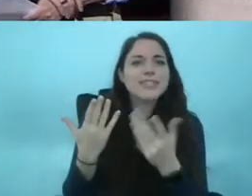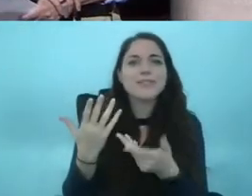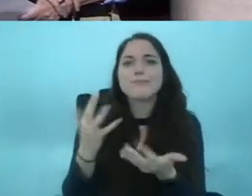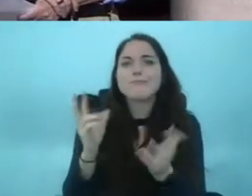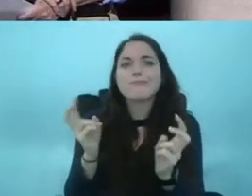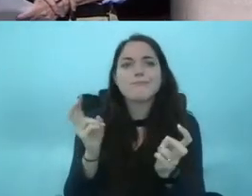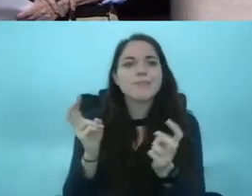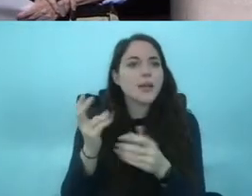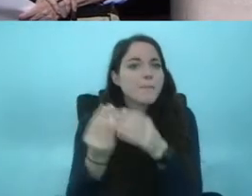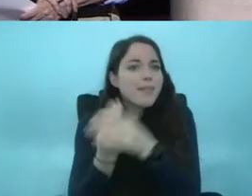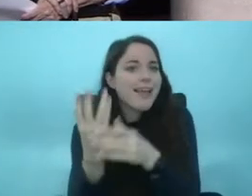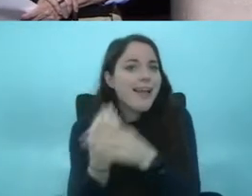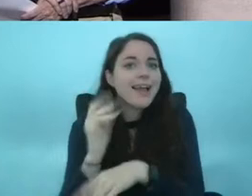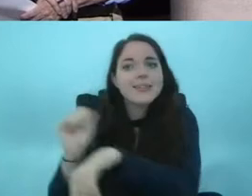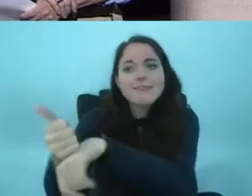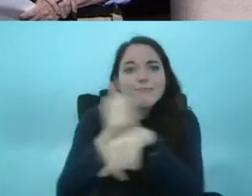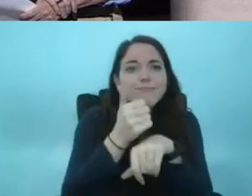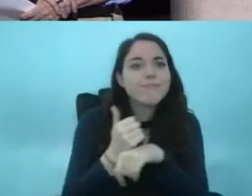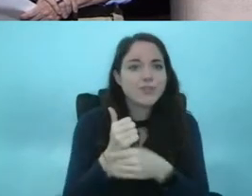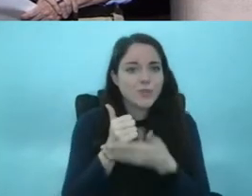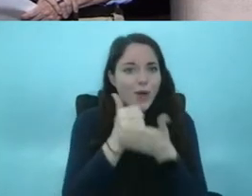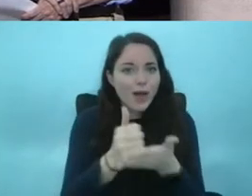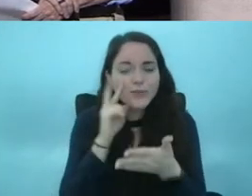are. We say welcome.